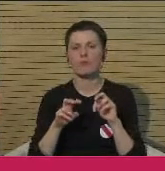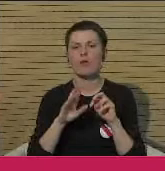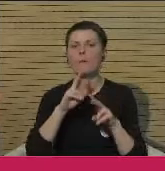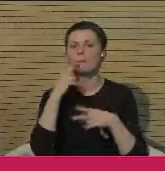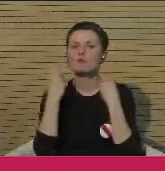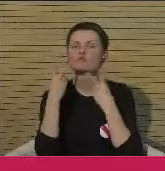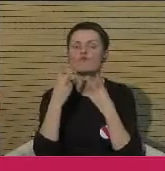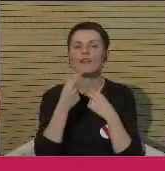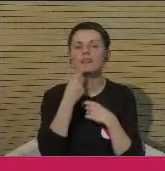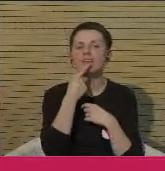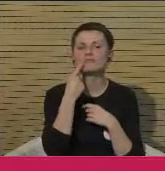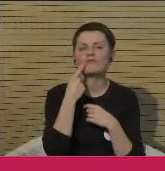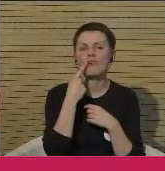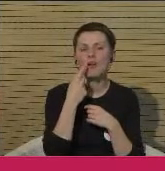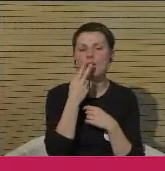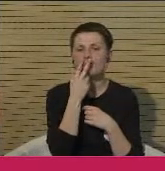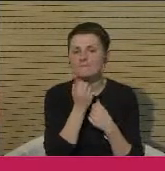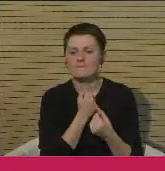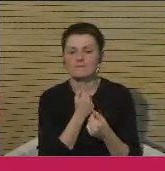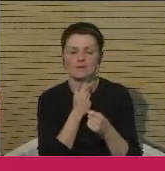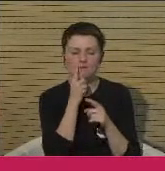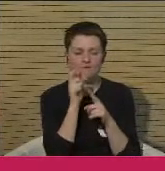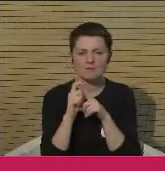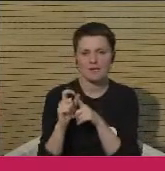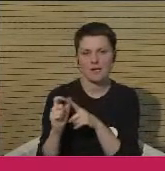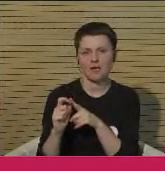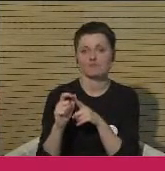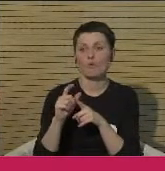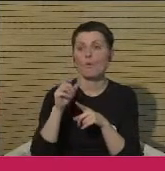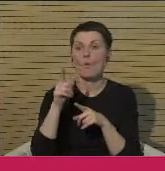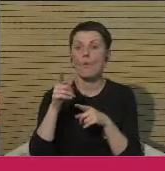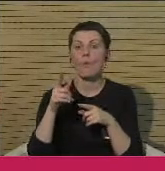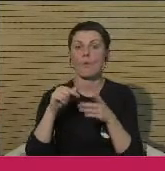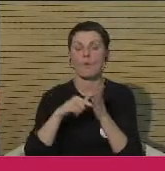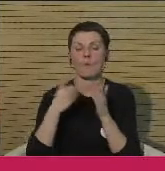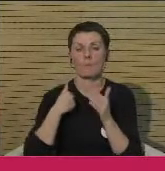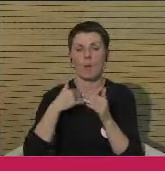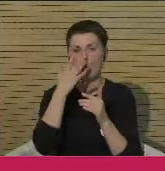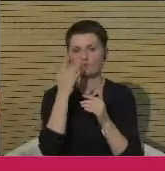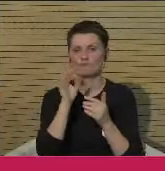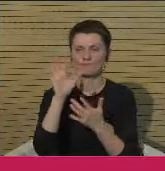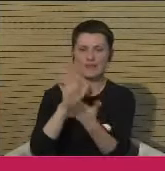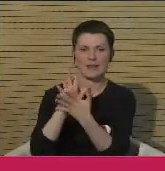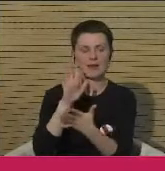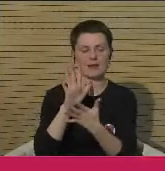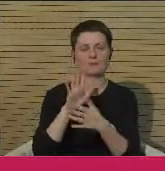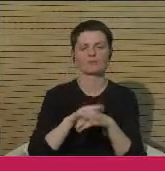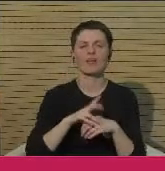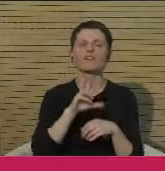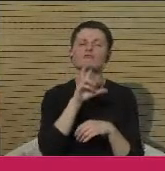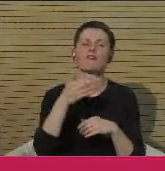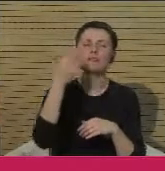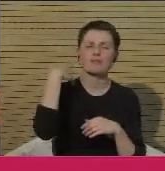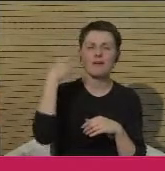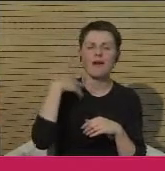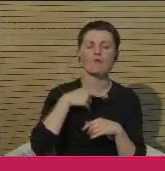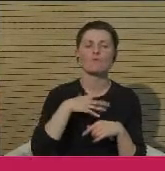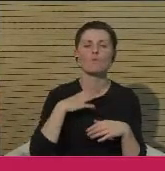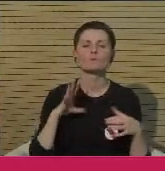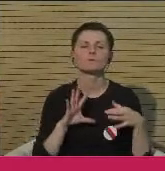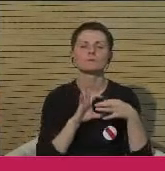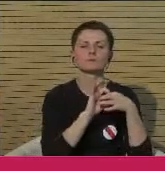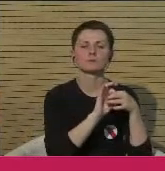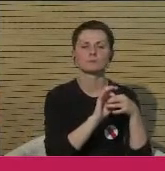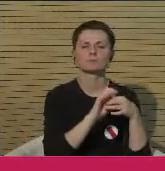keep searching also for the linguistic expression of what is Belarusia. In the